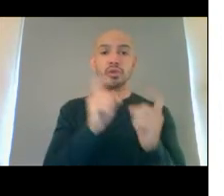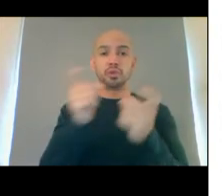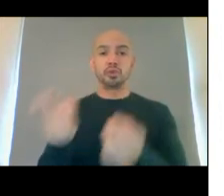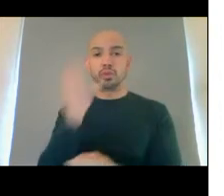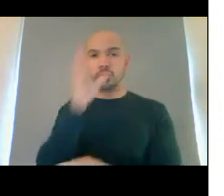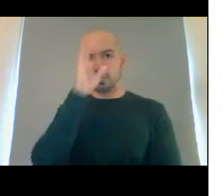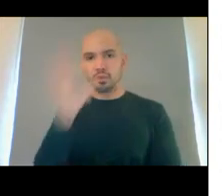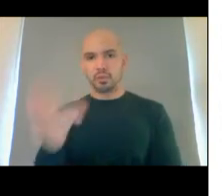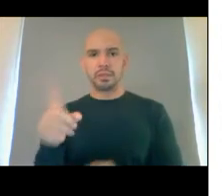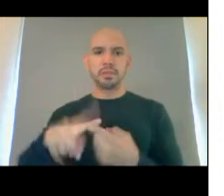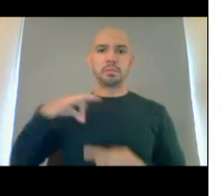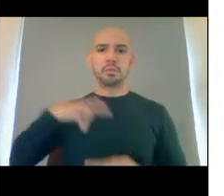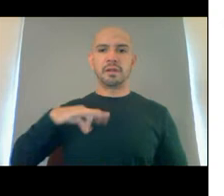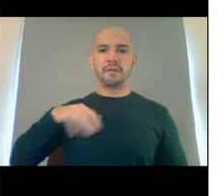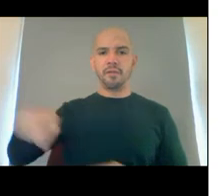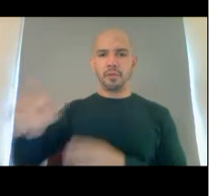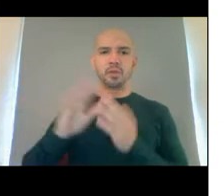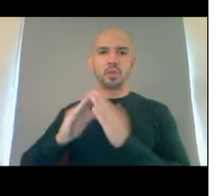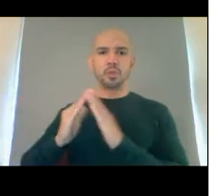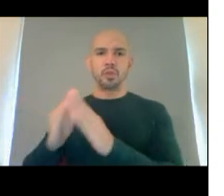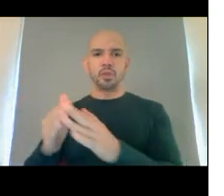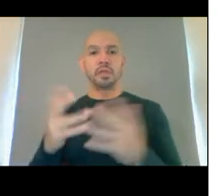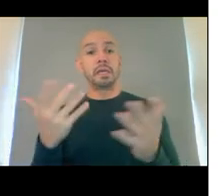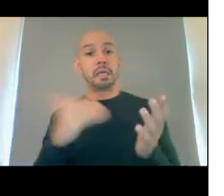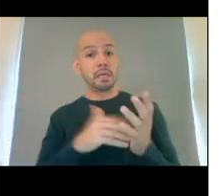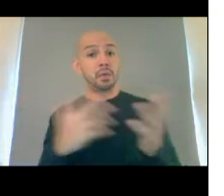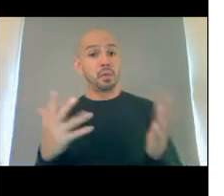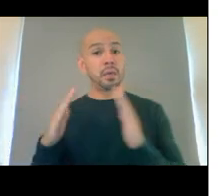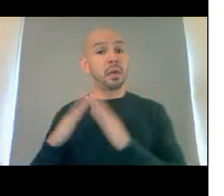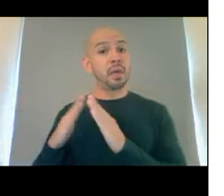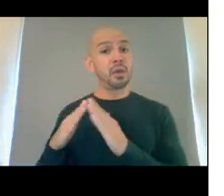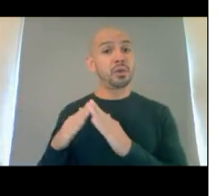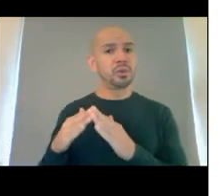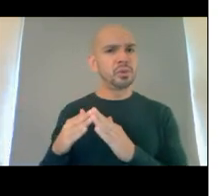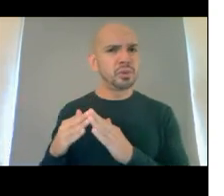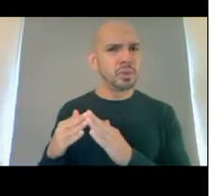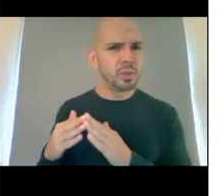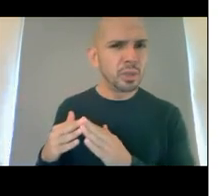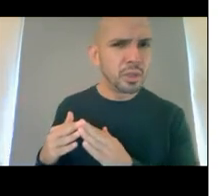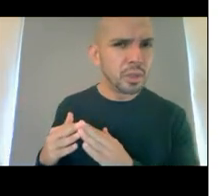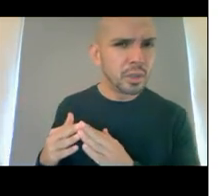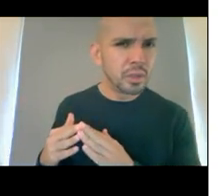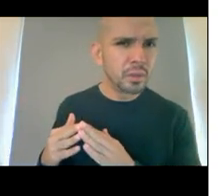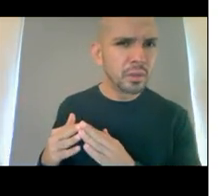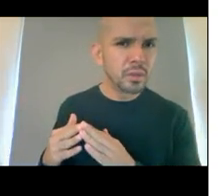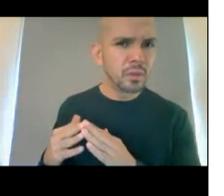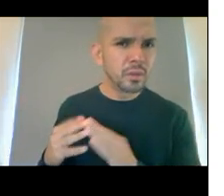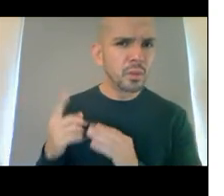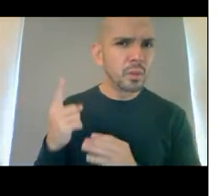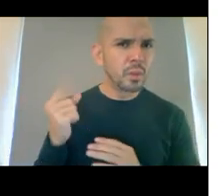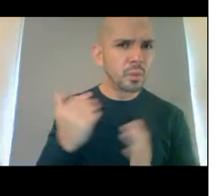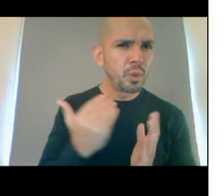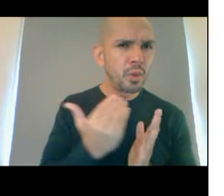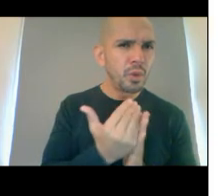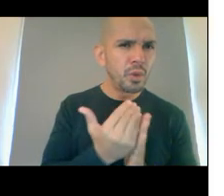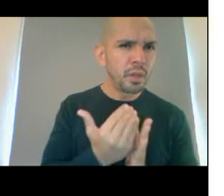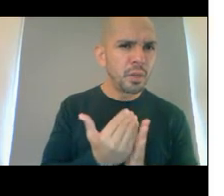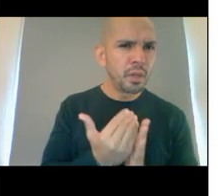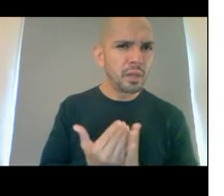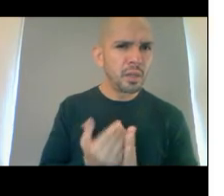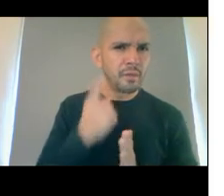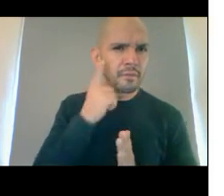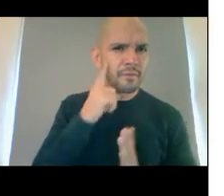benefits to those communities and households and if you push down one more one more items here we also have a geographic equity